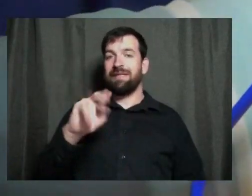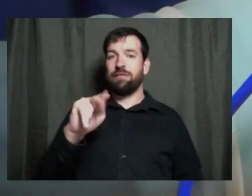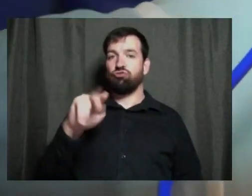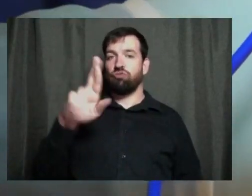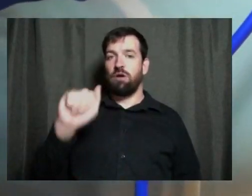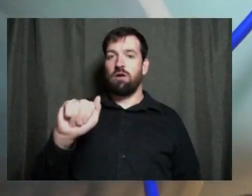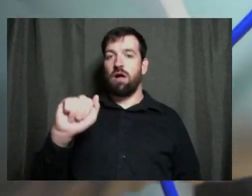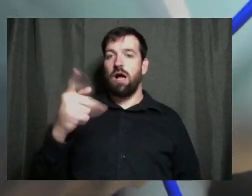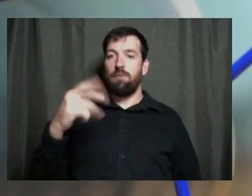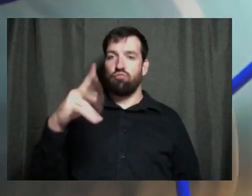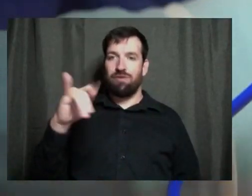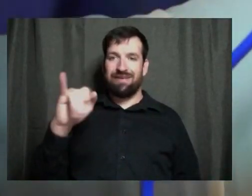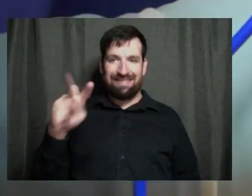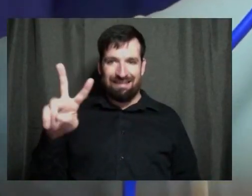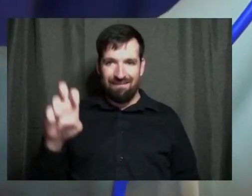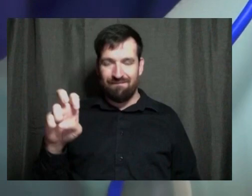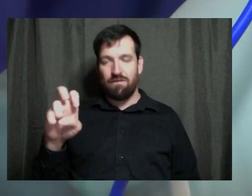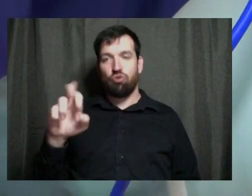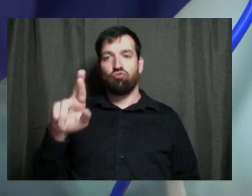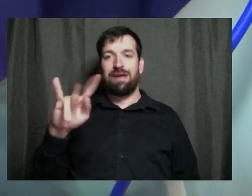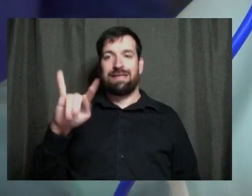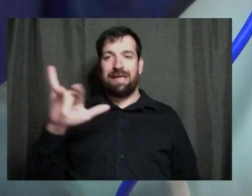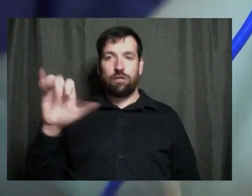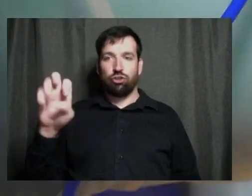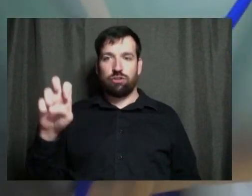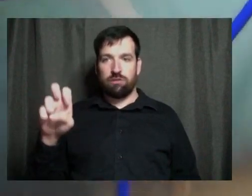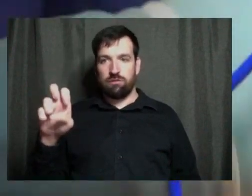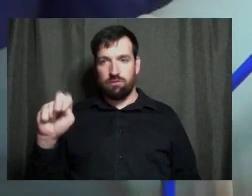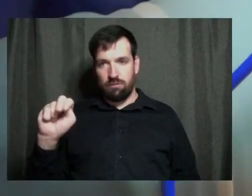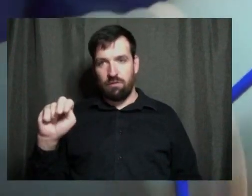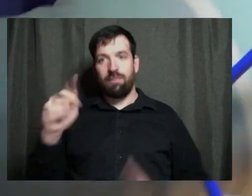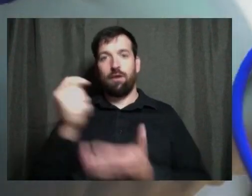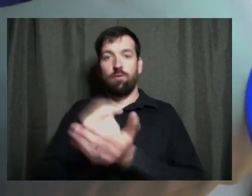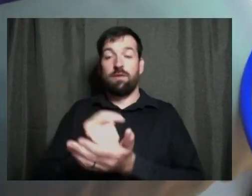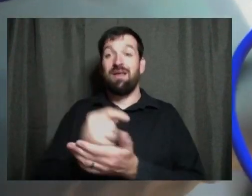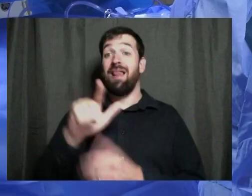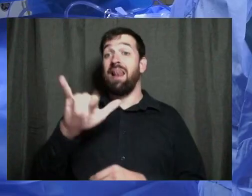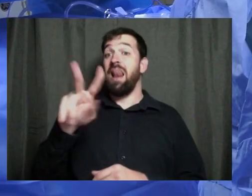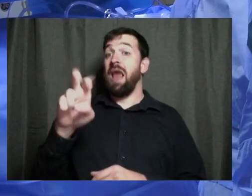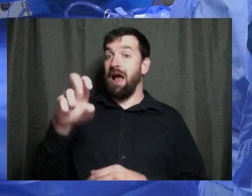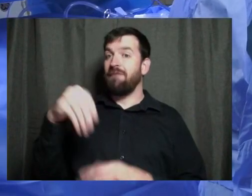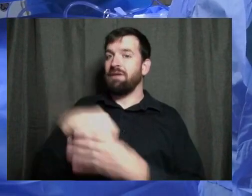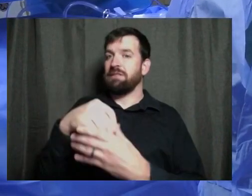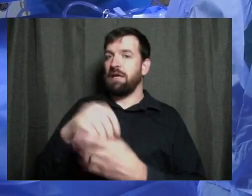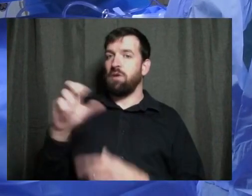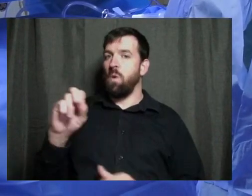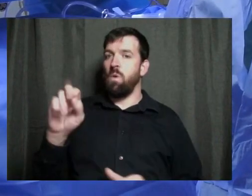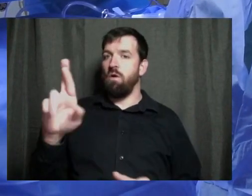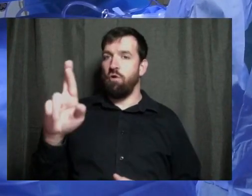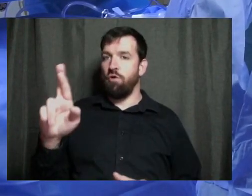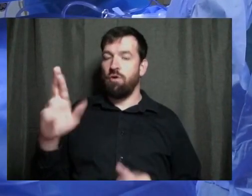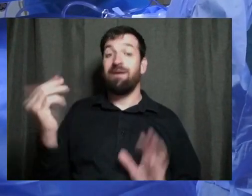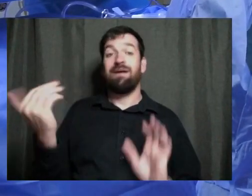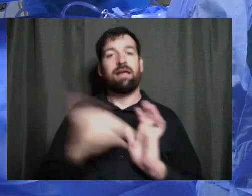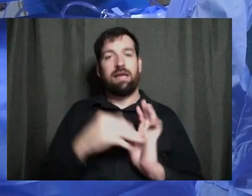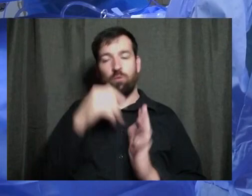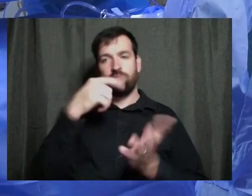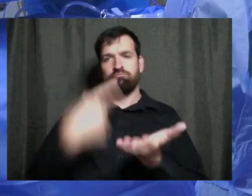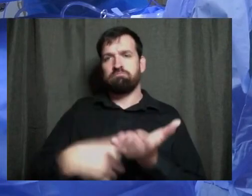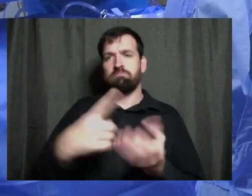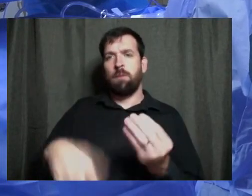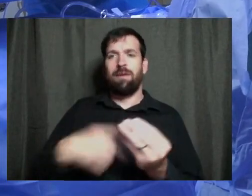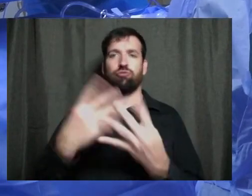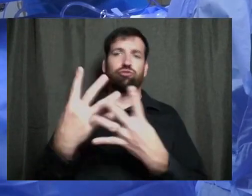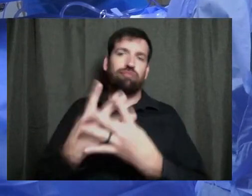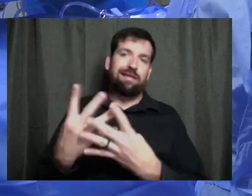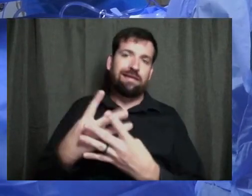radiation therapy, or IORT. We're going to take you live inside the operating room. And again, we're going to talk about why screening and early